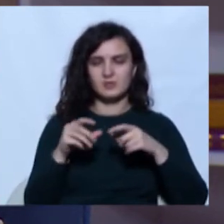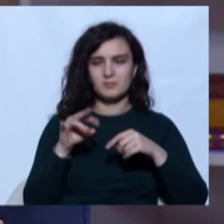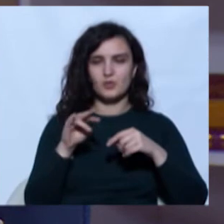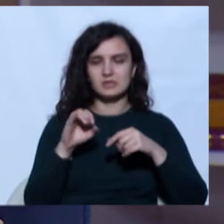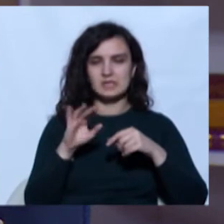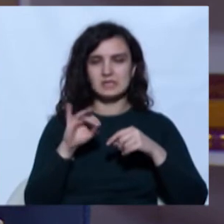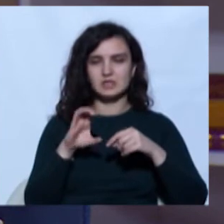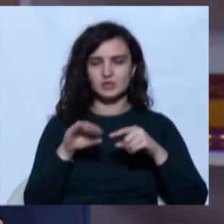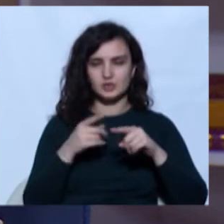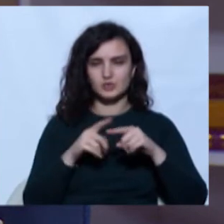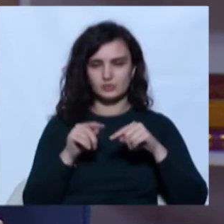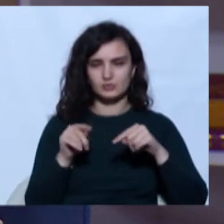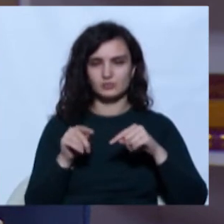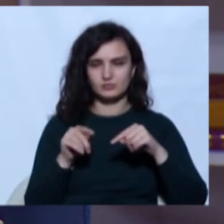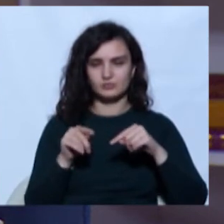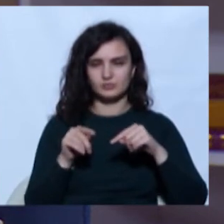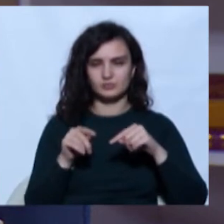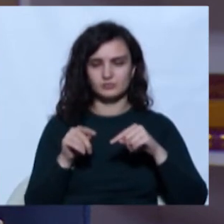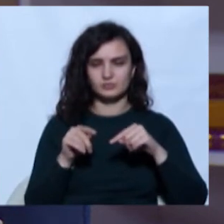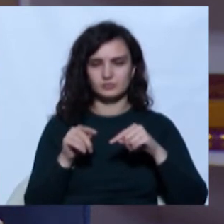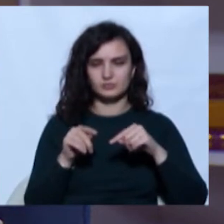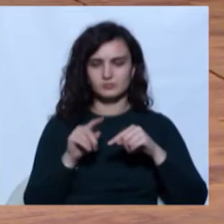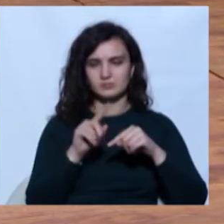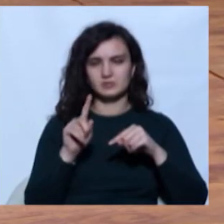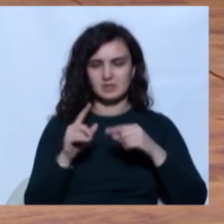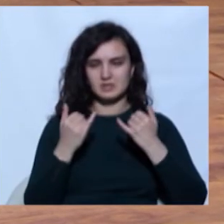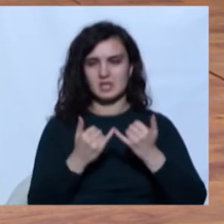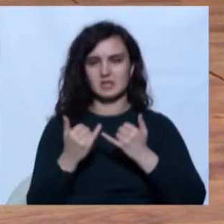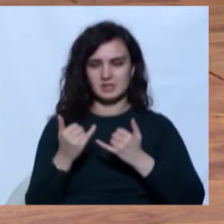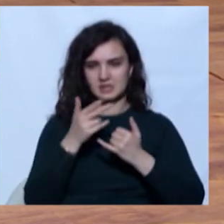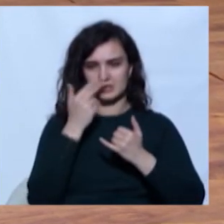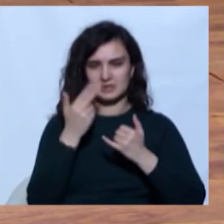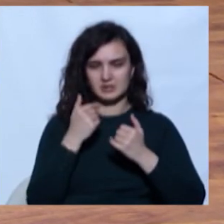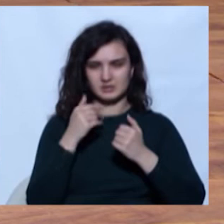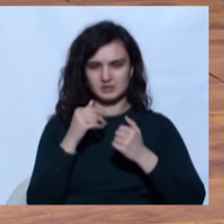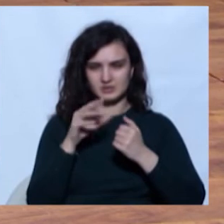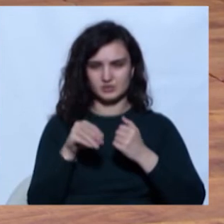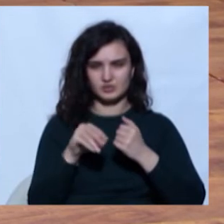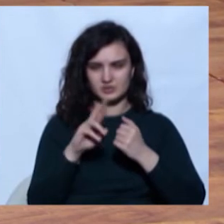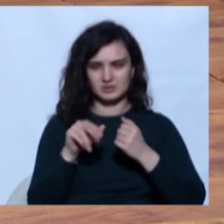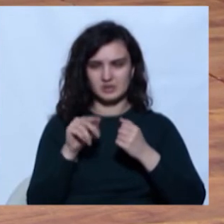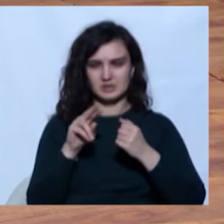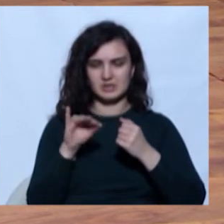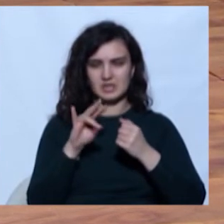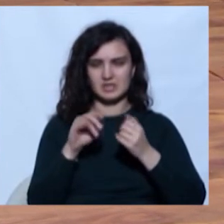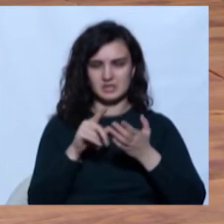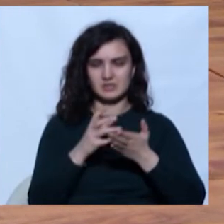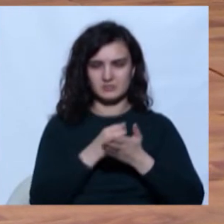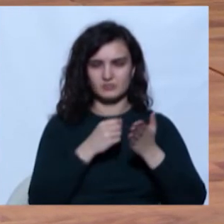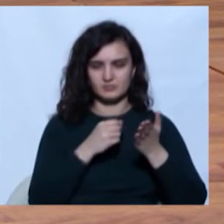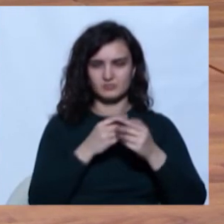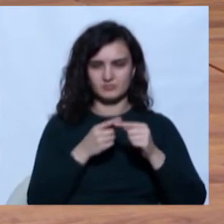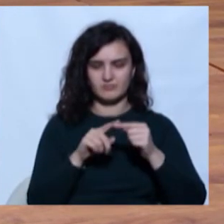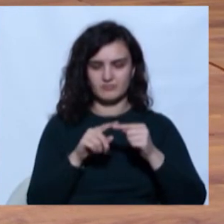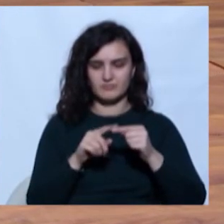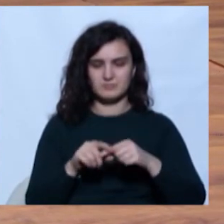Cristo, which is off the coast of what is now Italy, and it's where Dantes finds hidden